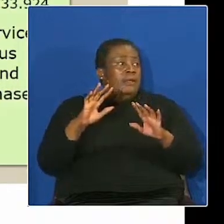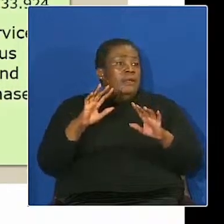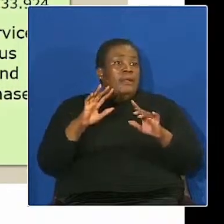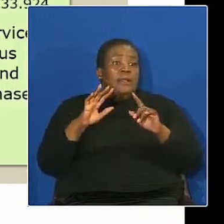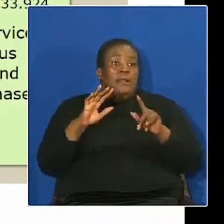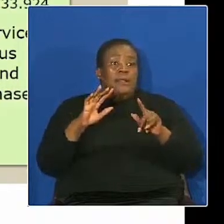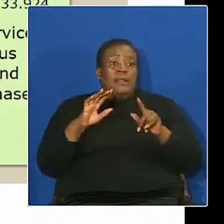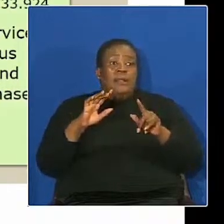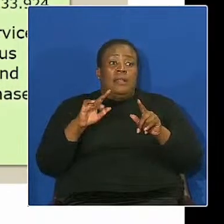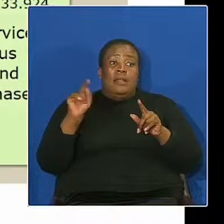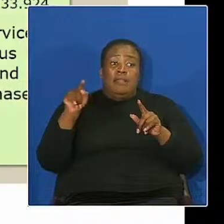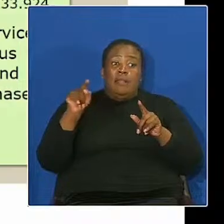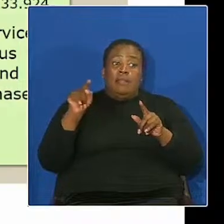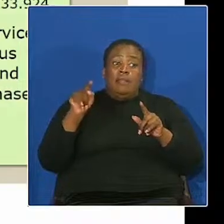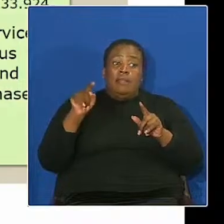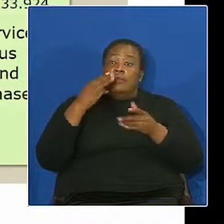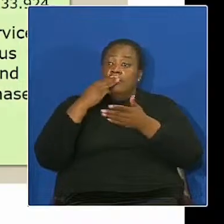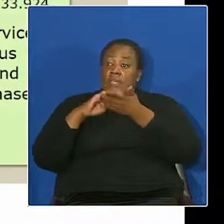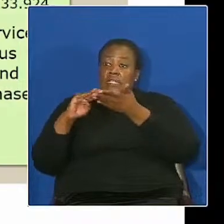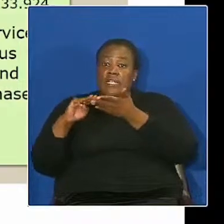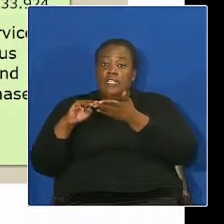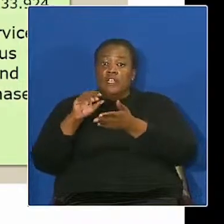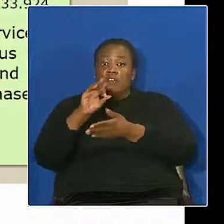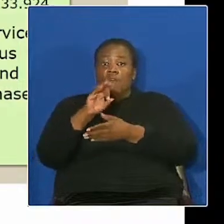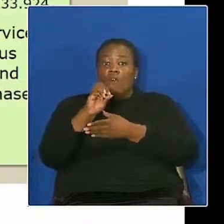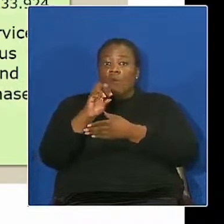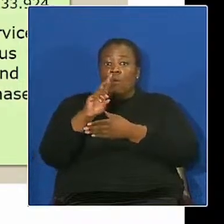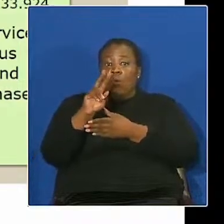was forwarded by Mr. Matlala.